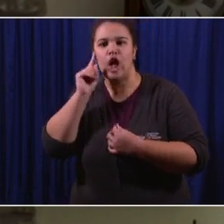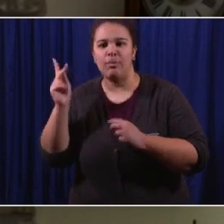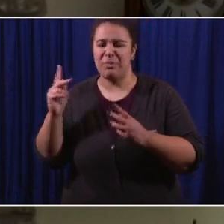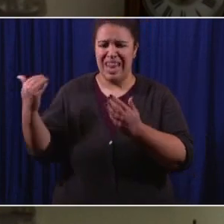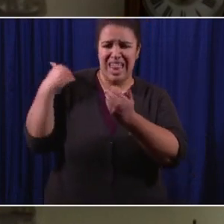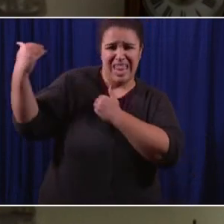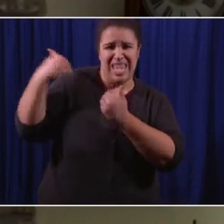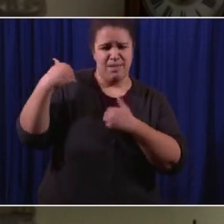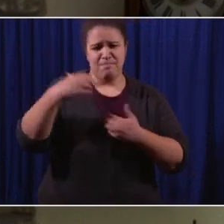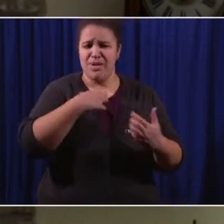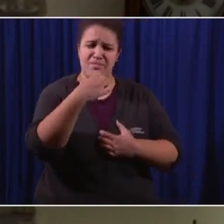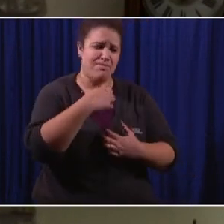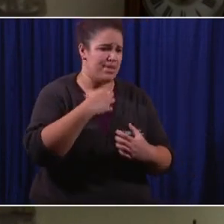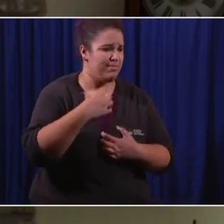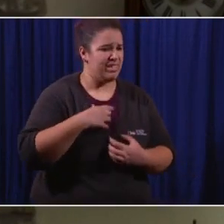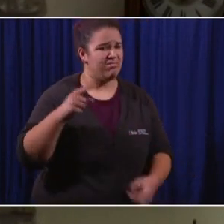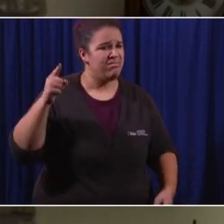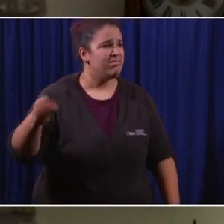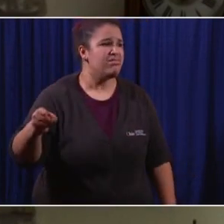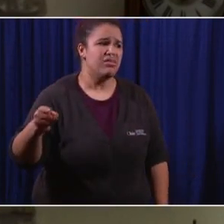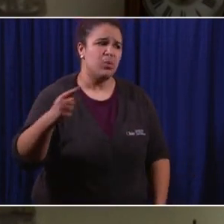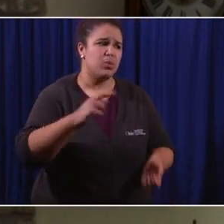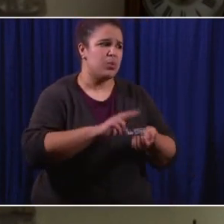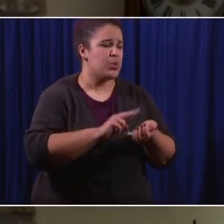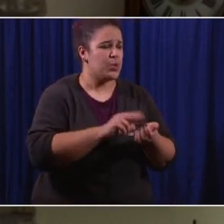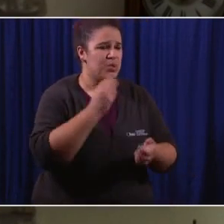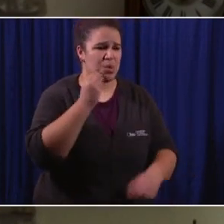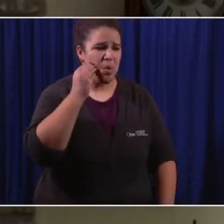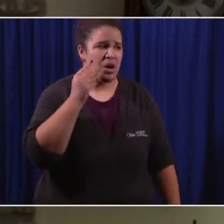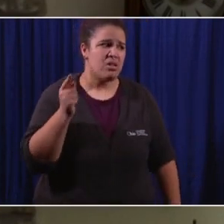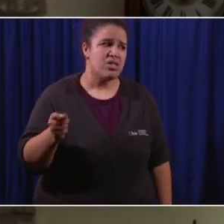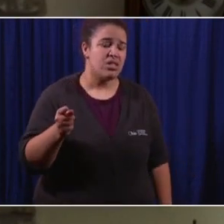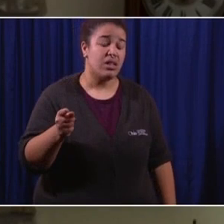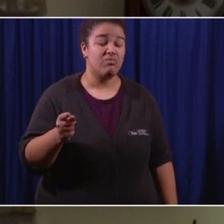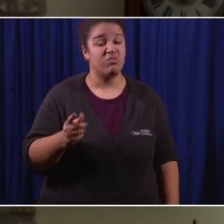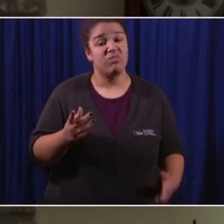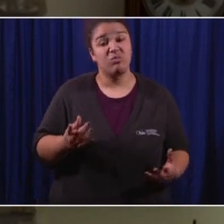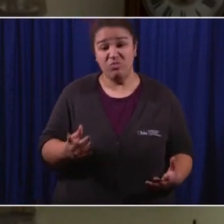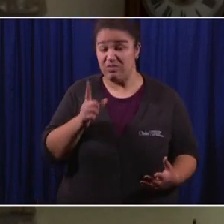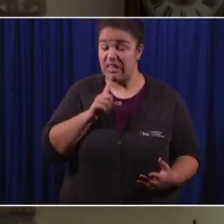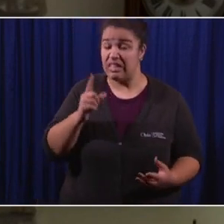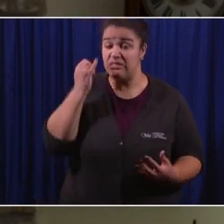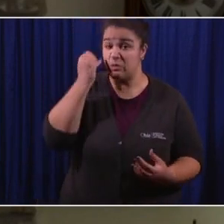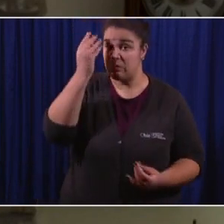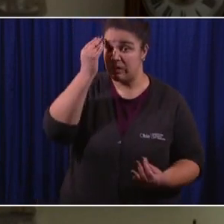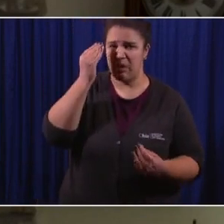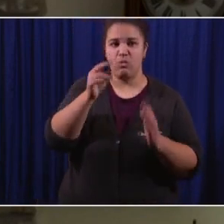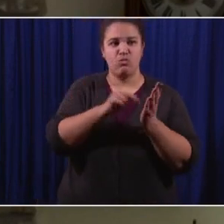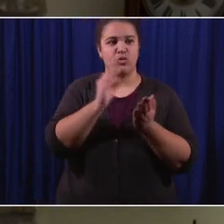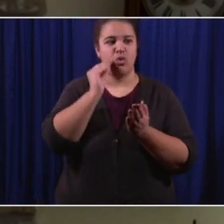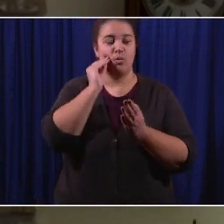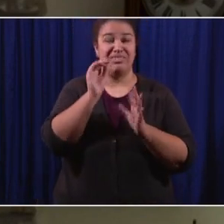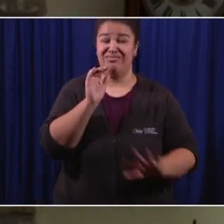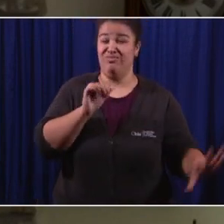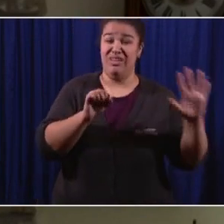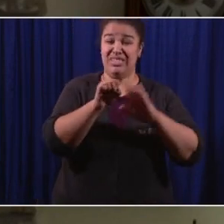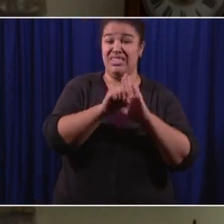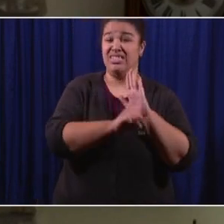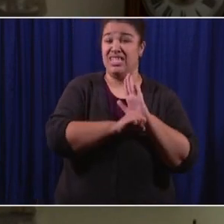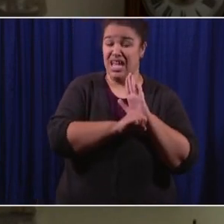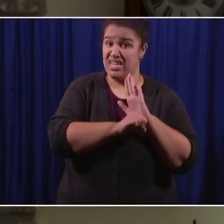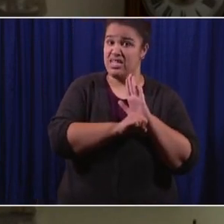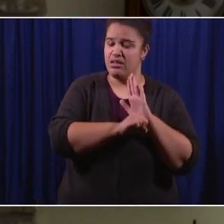out, nursing homes from really across the state. And one of their main complaints is that they really struggle